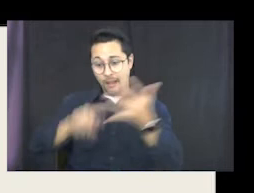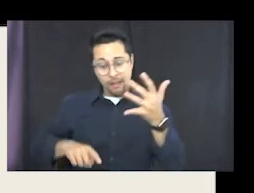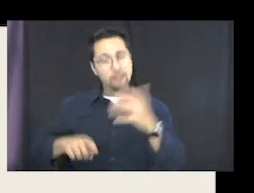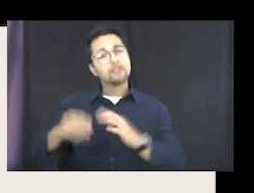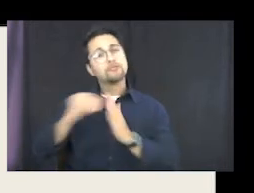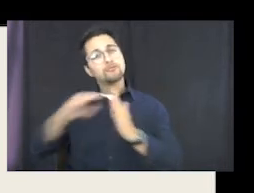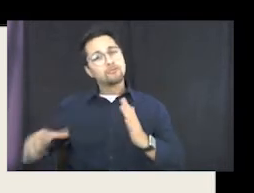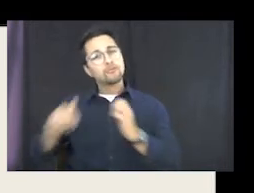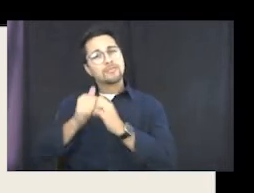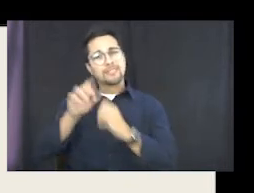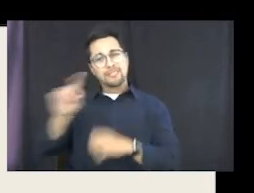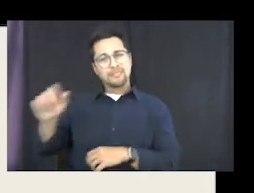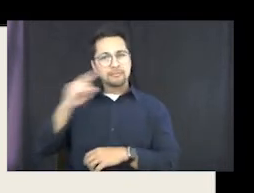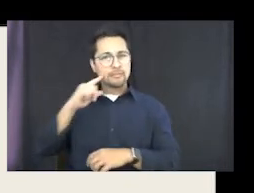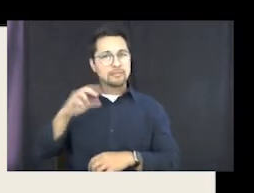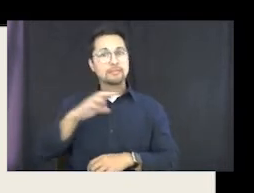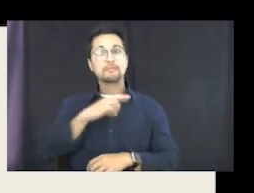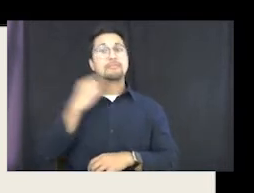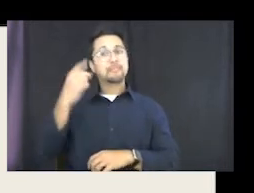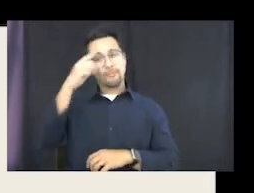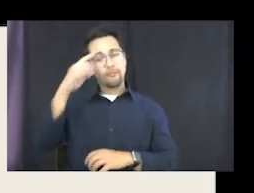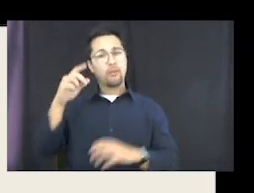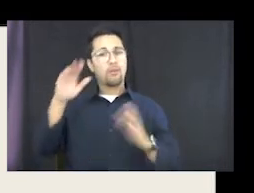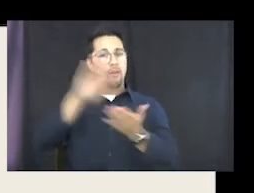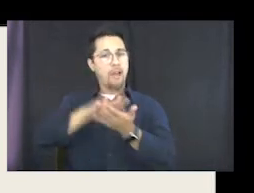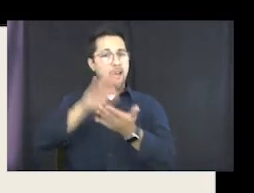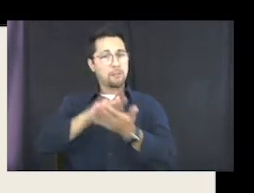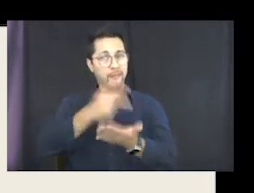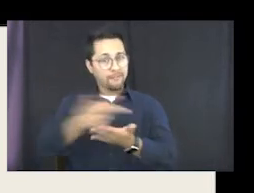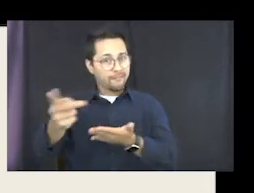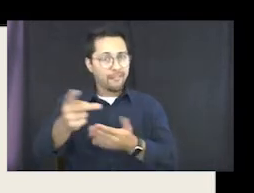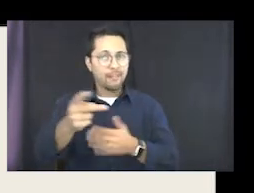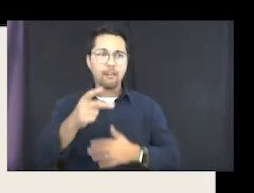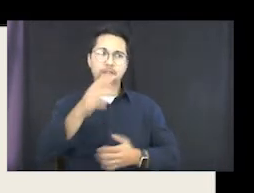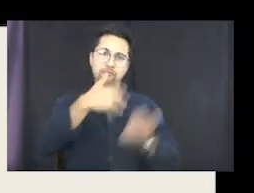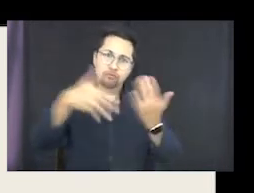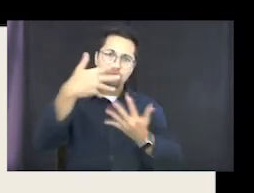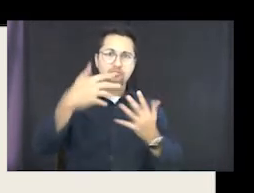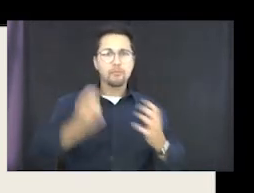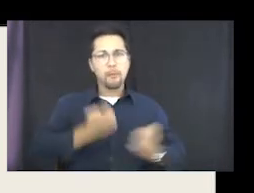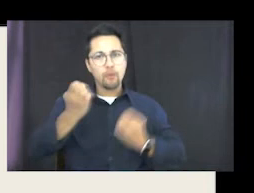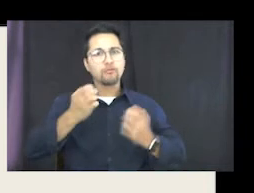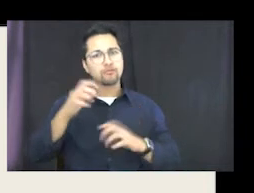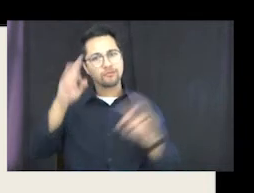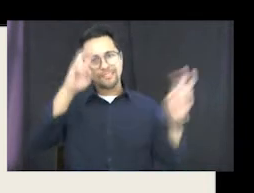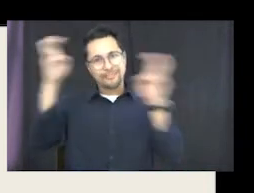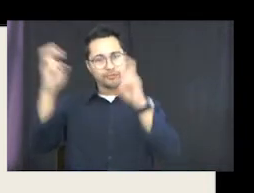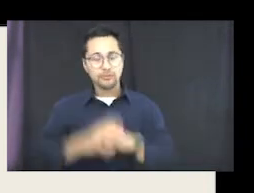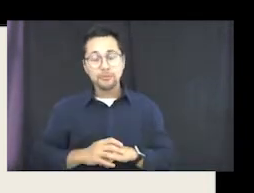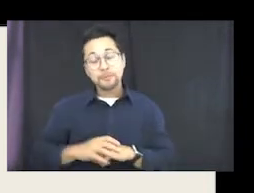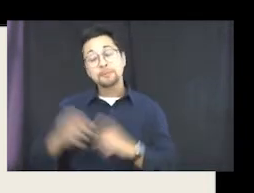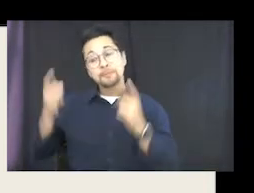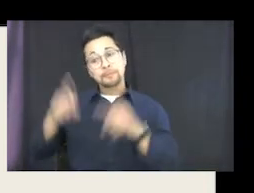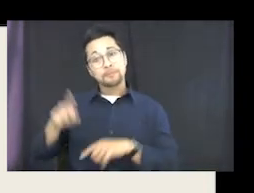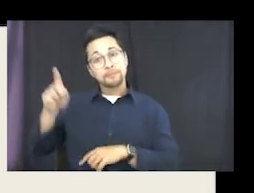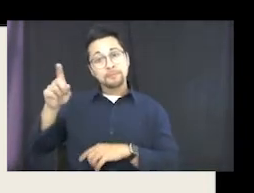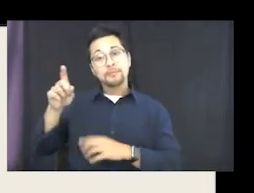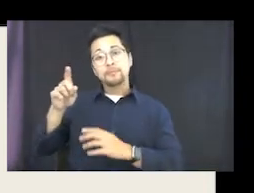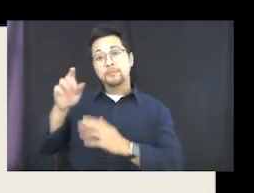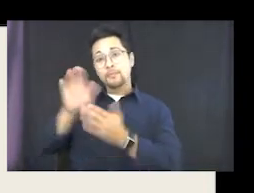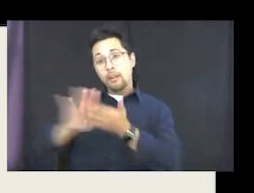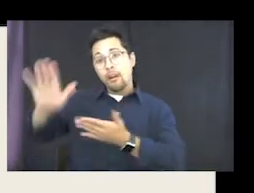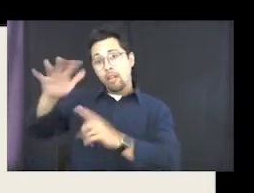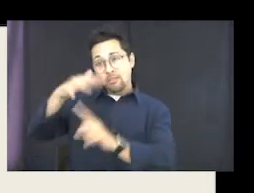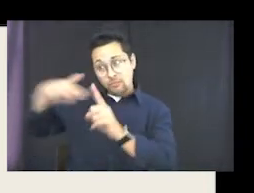disabilities are at risk for academic failure and social emotional issues. According to Parker in 2009, in the college environment, students with